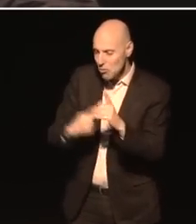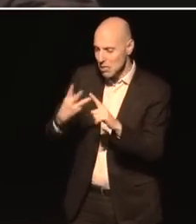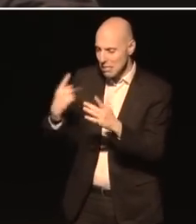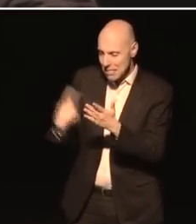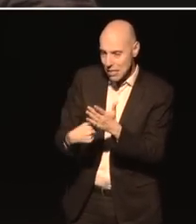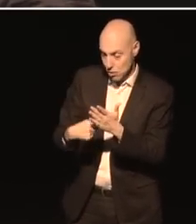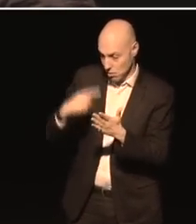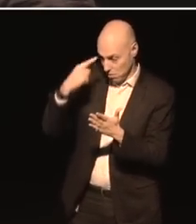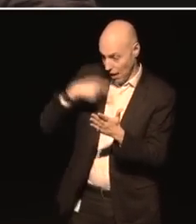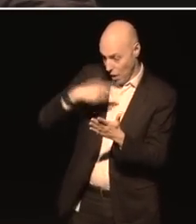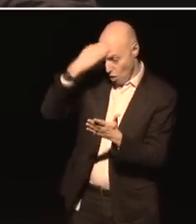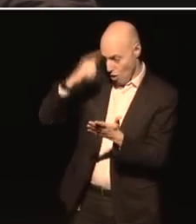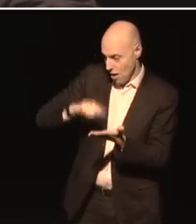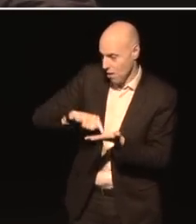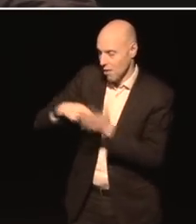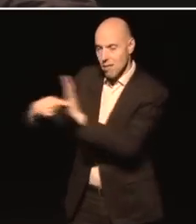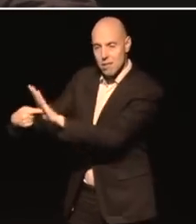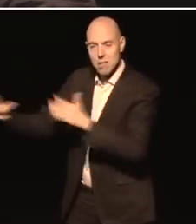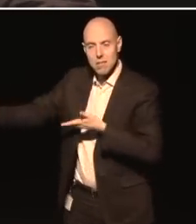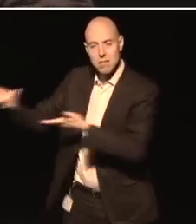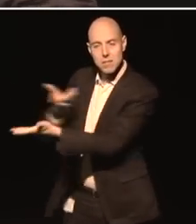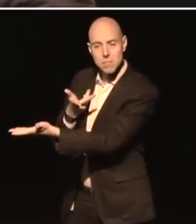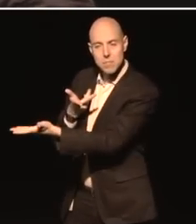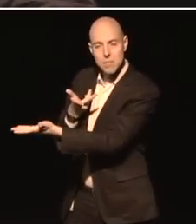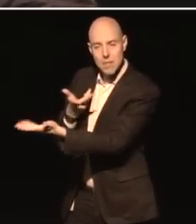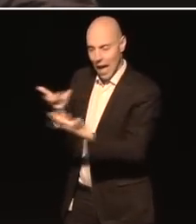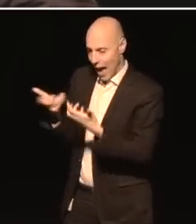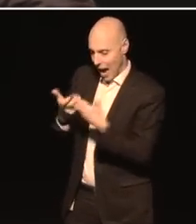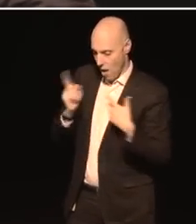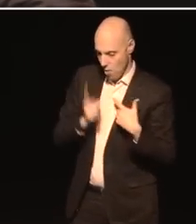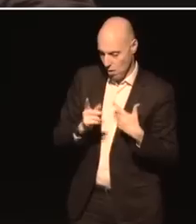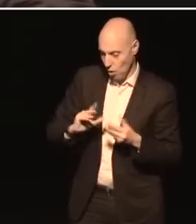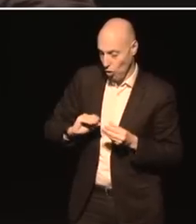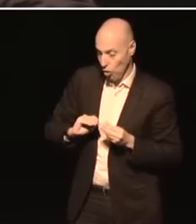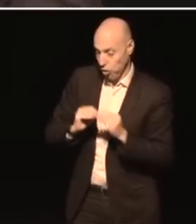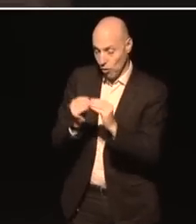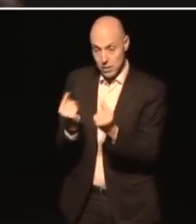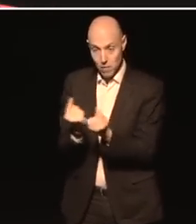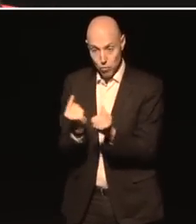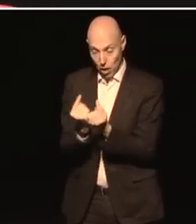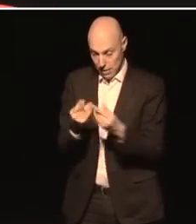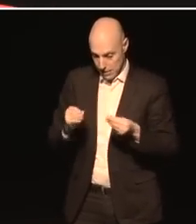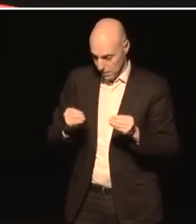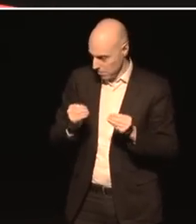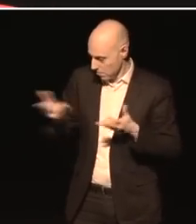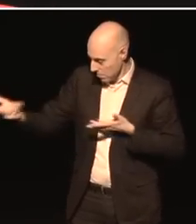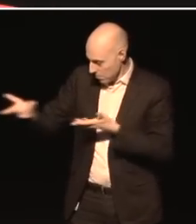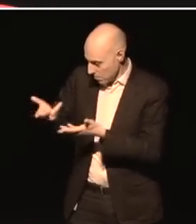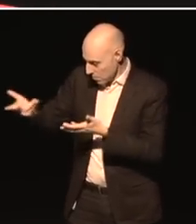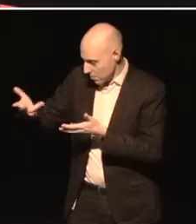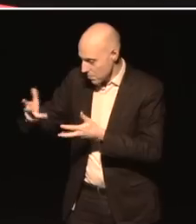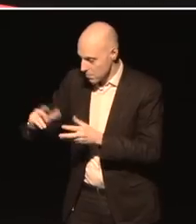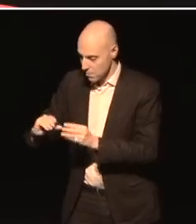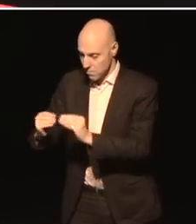they're made, and also about how a creative product can emerge from this project that's going to be